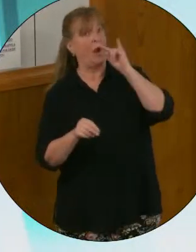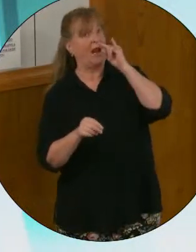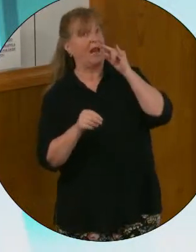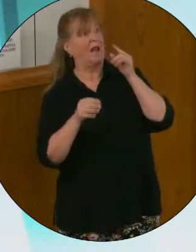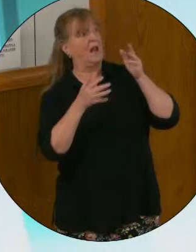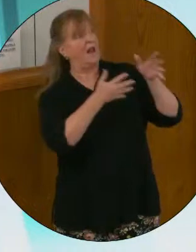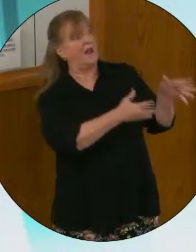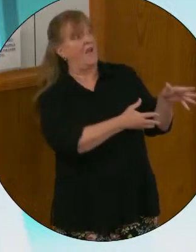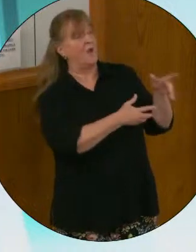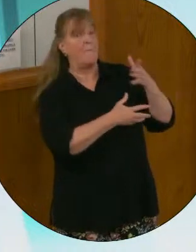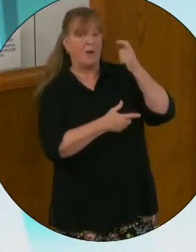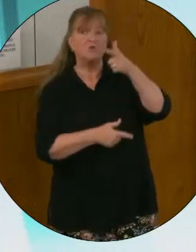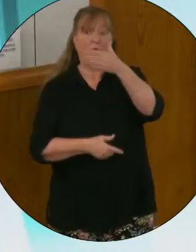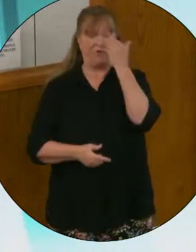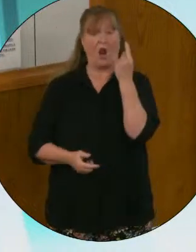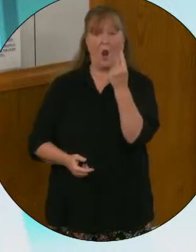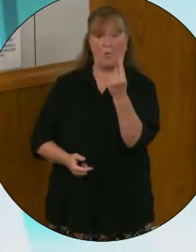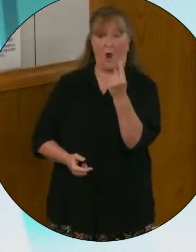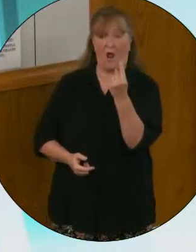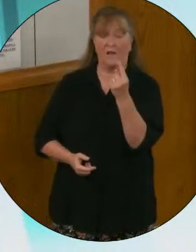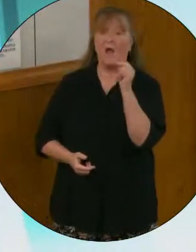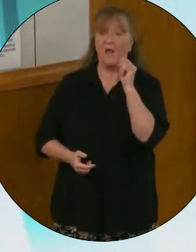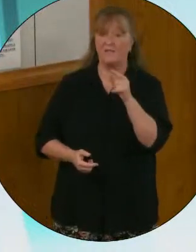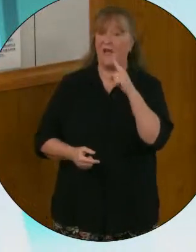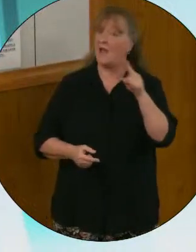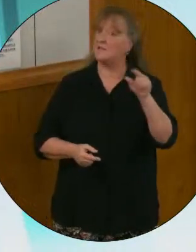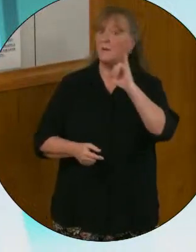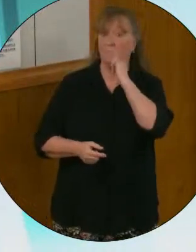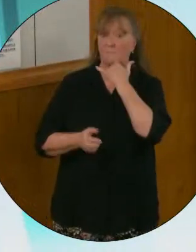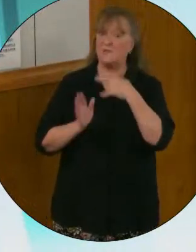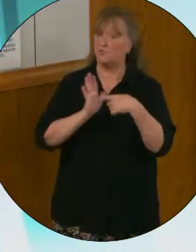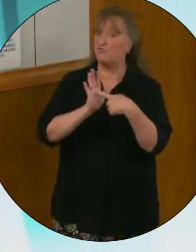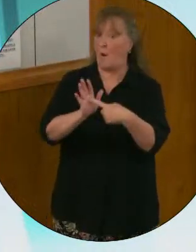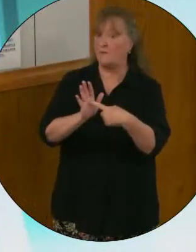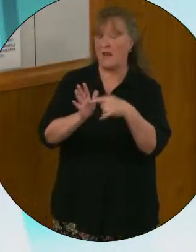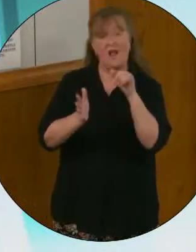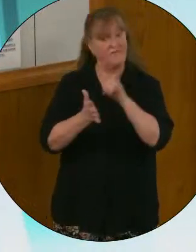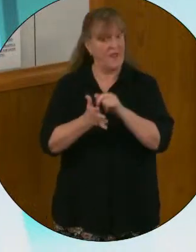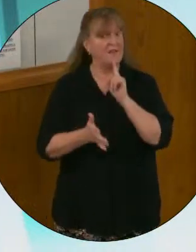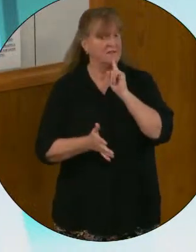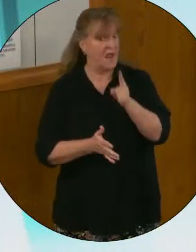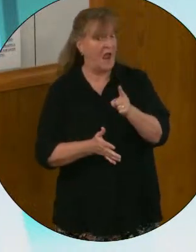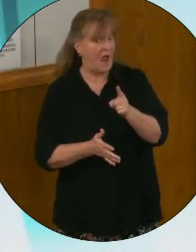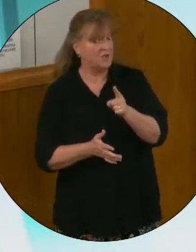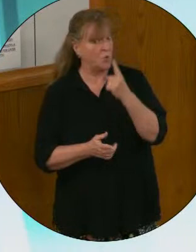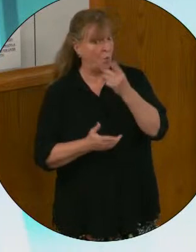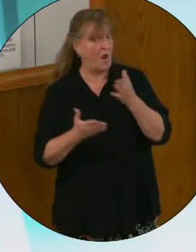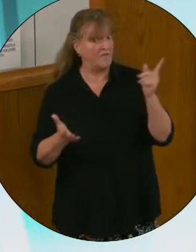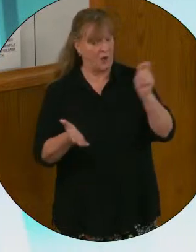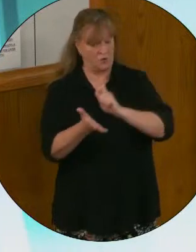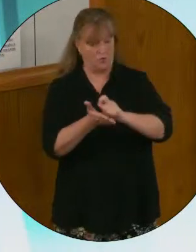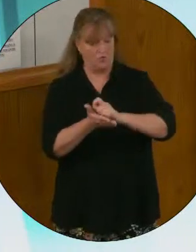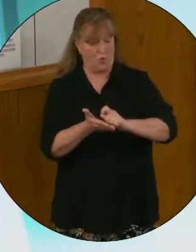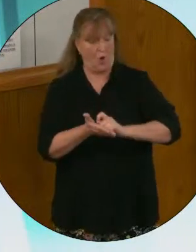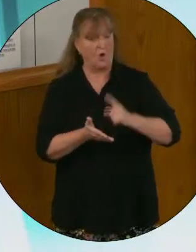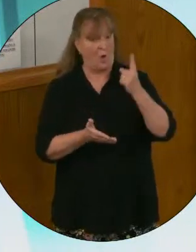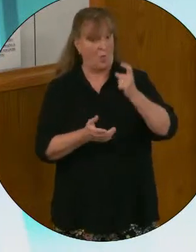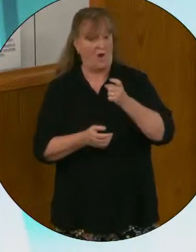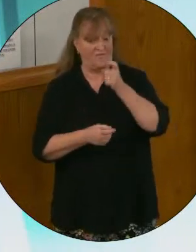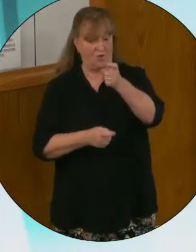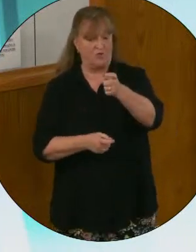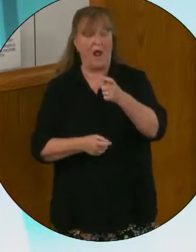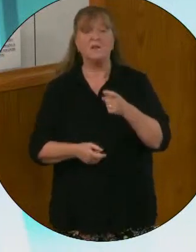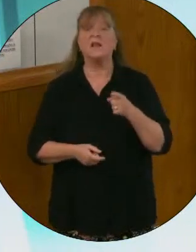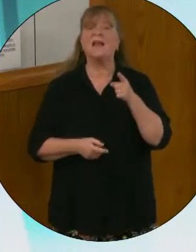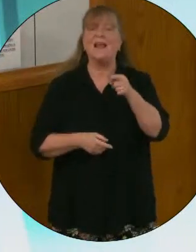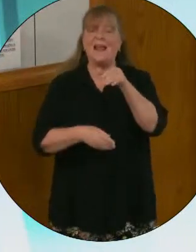when you forgot one. That would be fraud by misrepresentation. And that's also actually one of the things you wrote in on one of your grants. I think it was